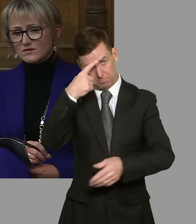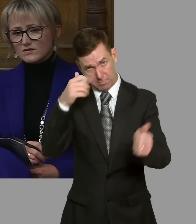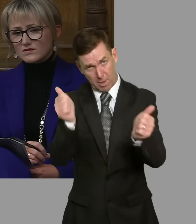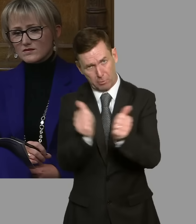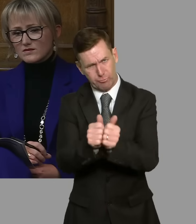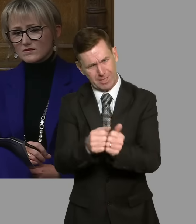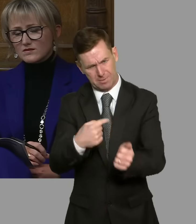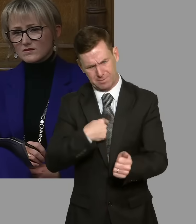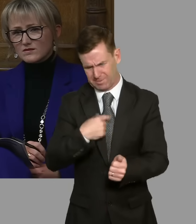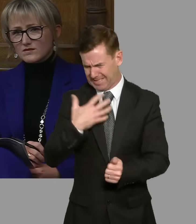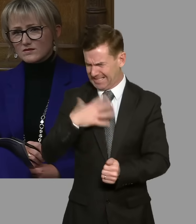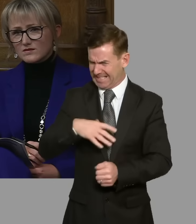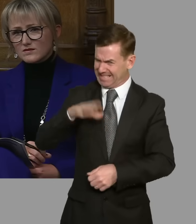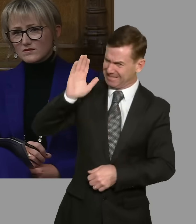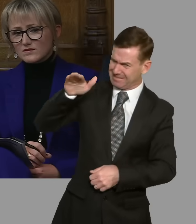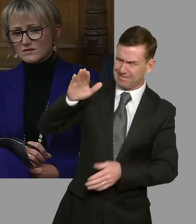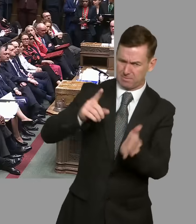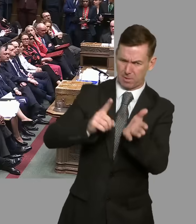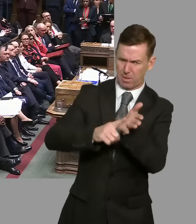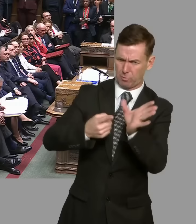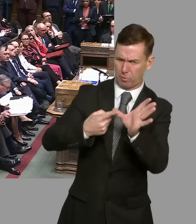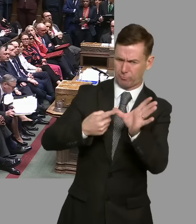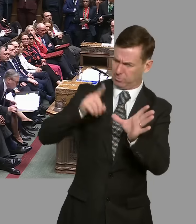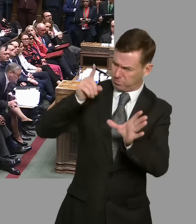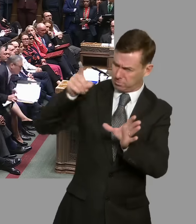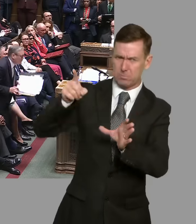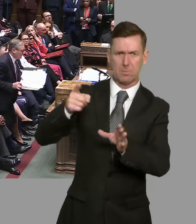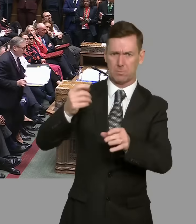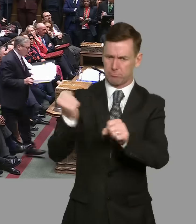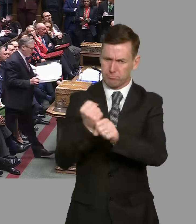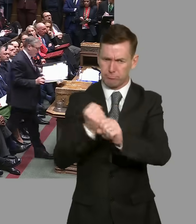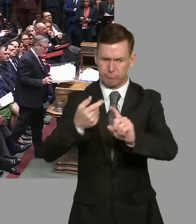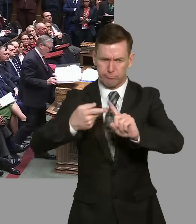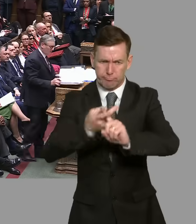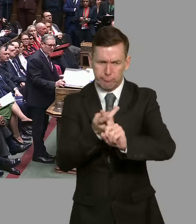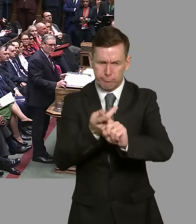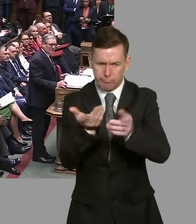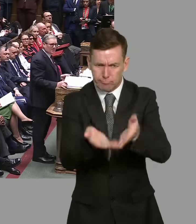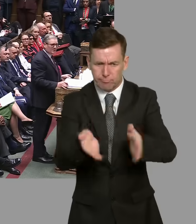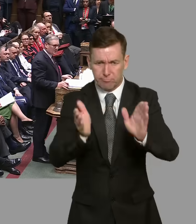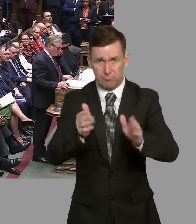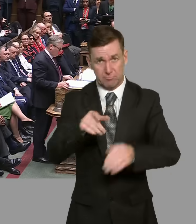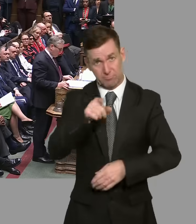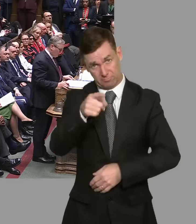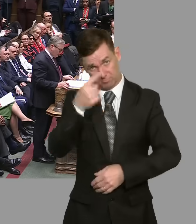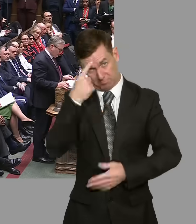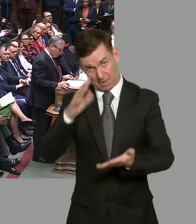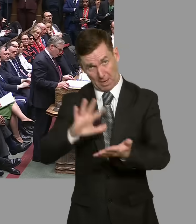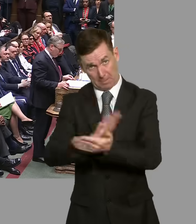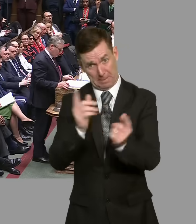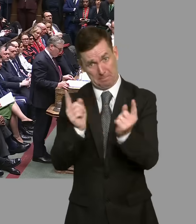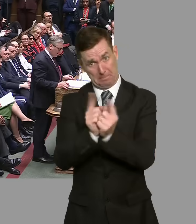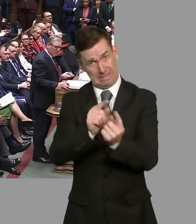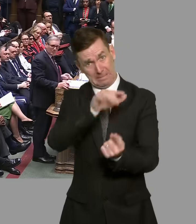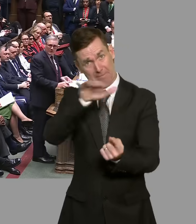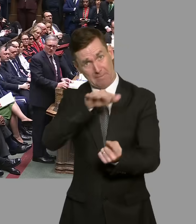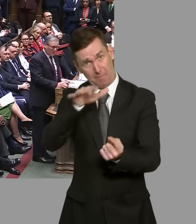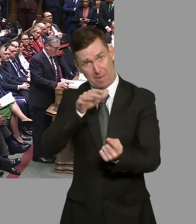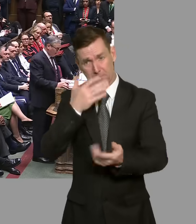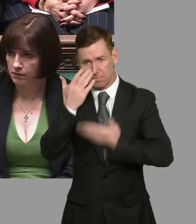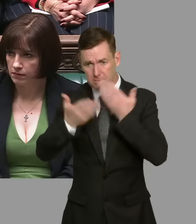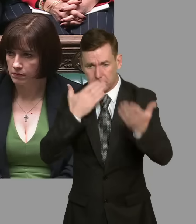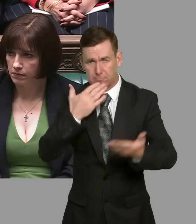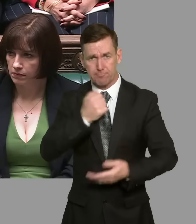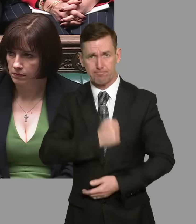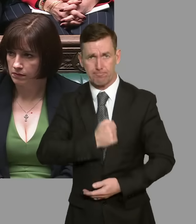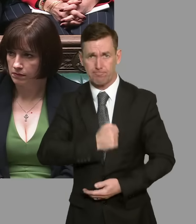more accidents like this happen again? Prime Minister. Can I send my deepest sympathies to Beryl's family, and I will make sure